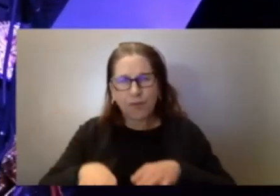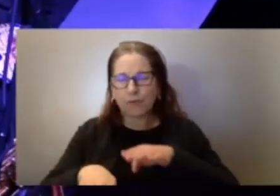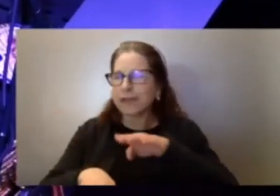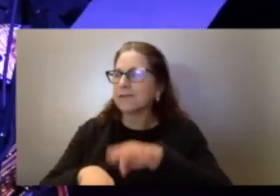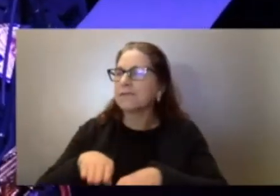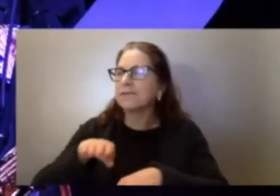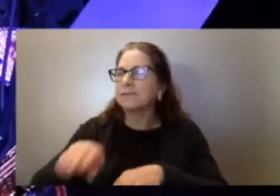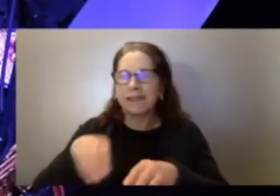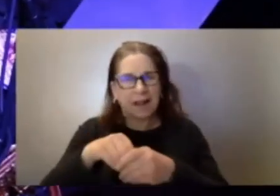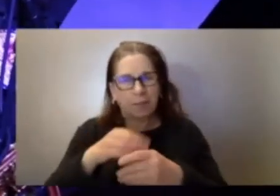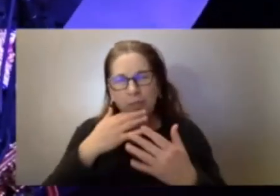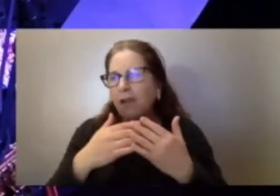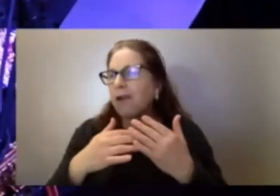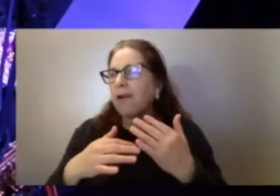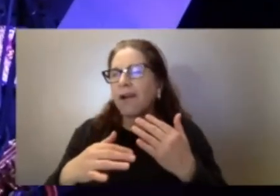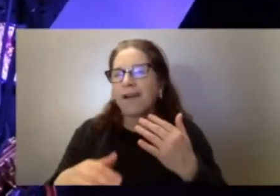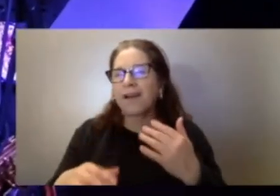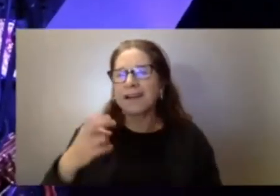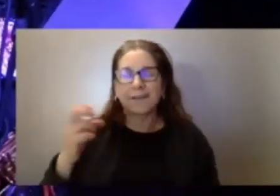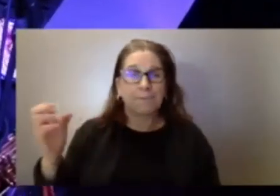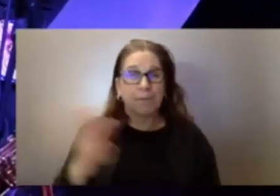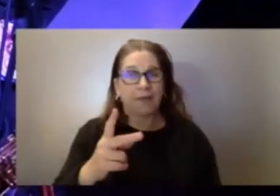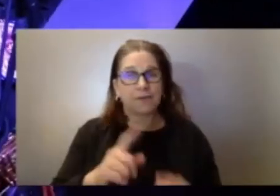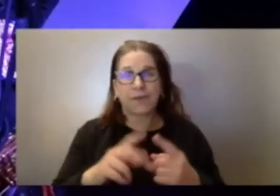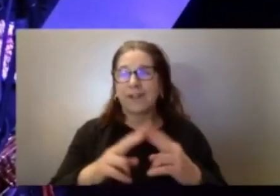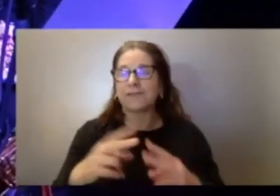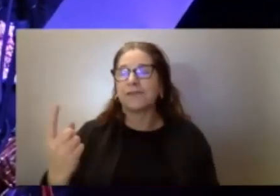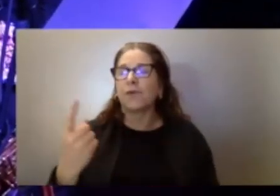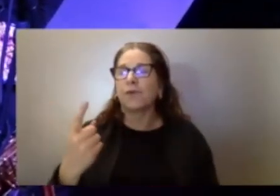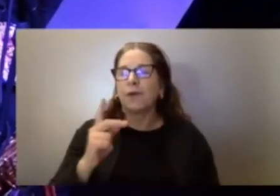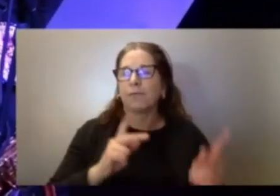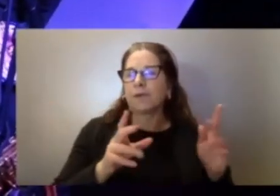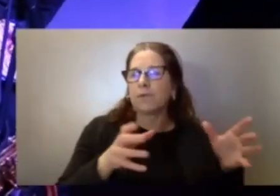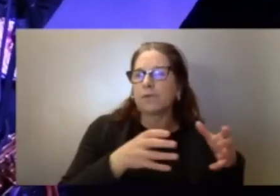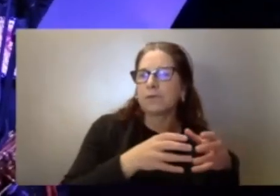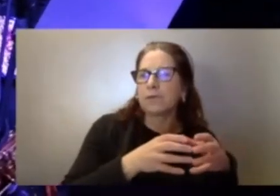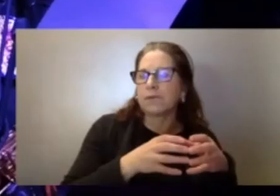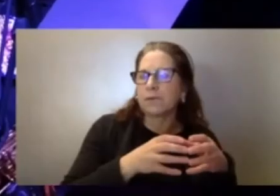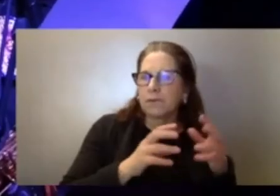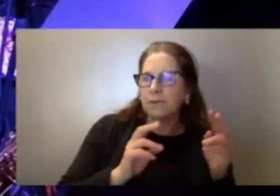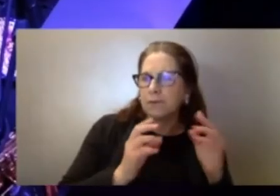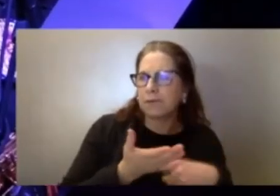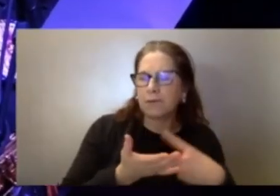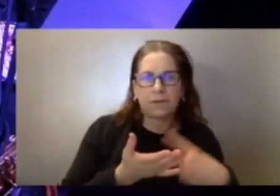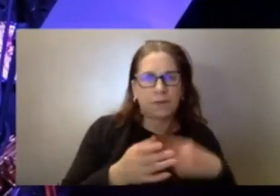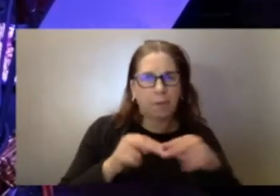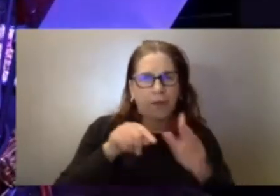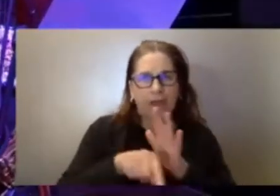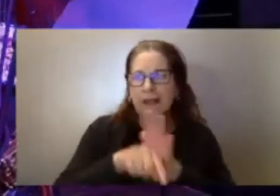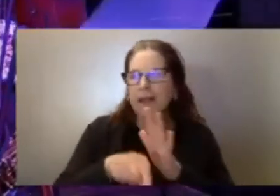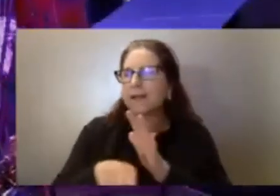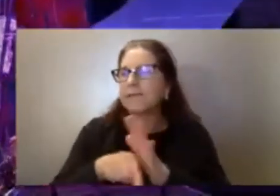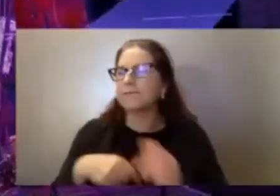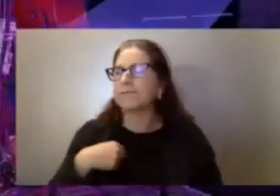talking about the killing. I can feel their nudges towards my friend and me. I stand up with a drum in my hand. I